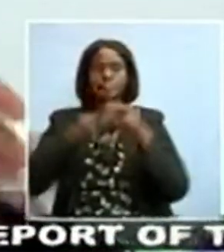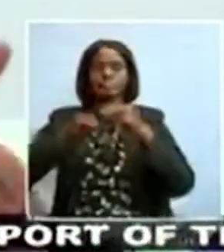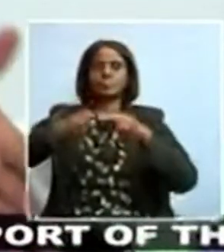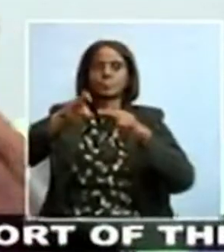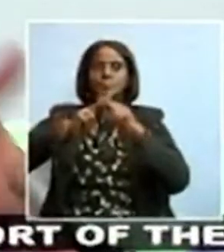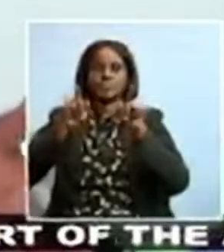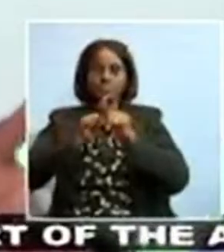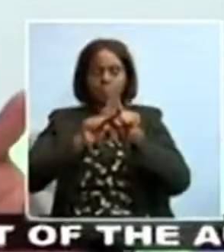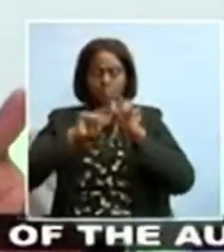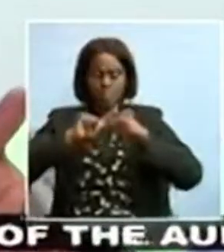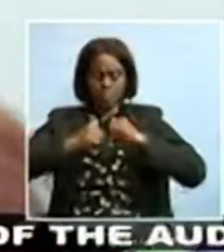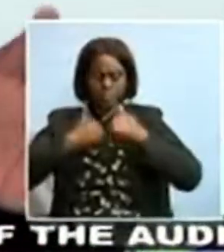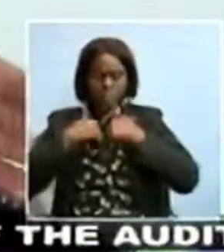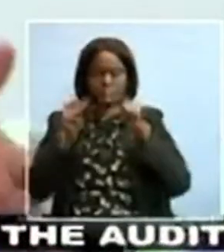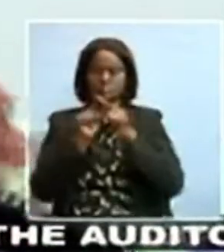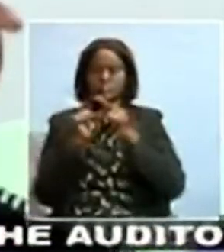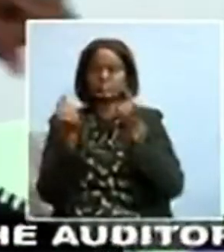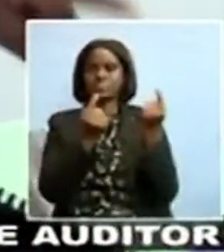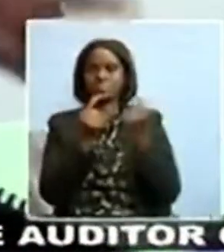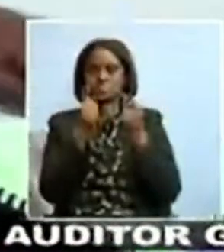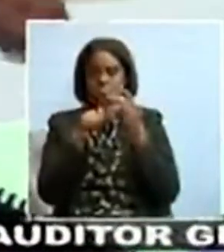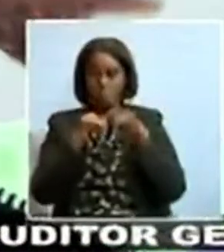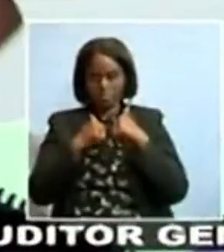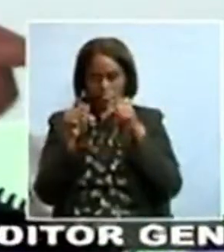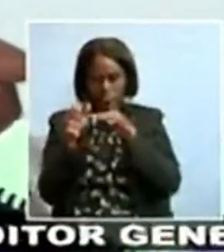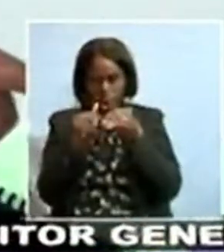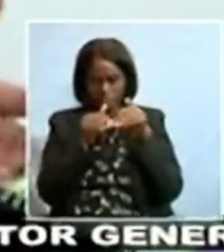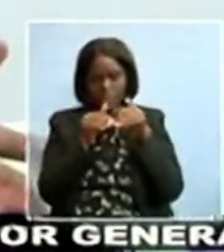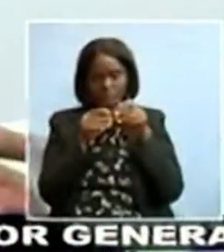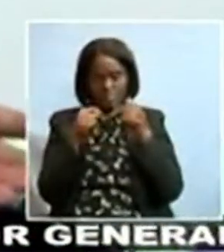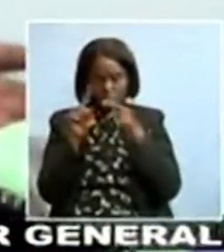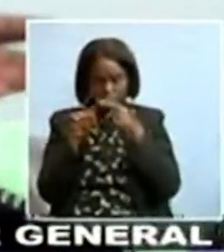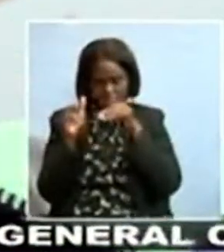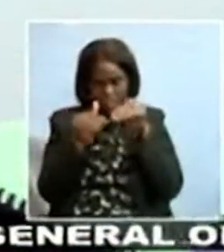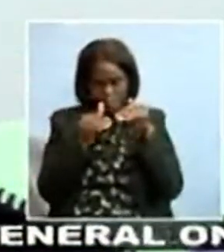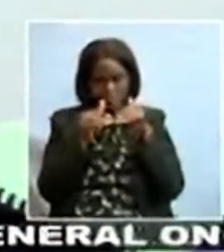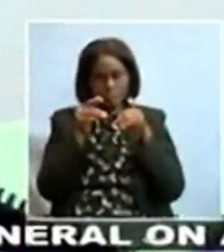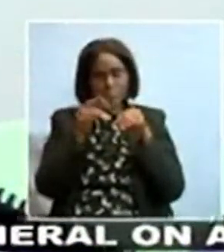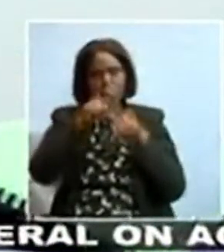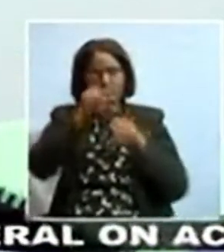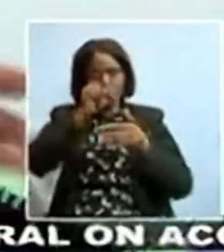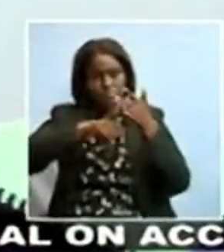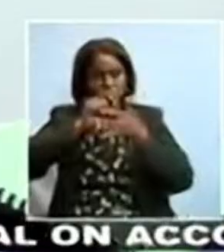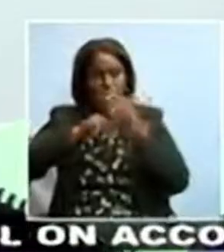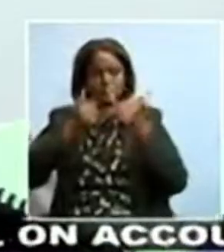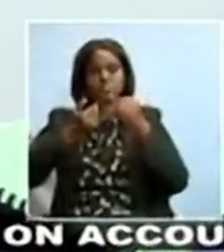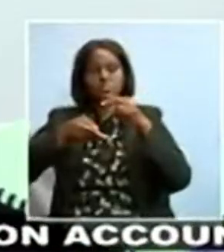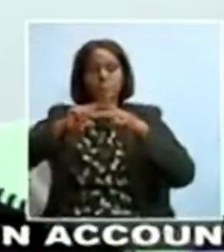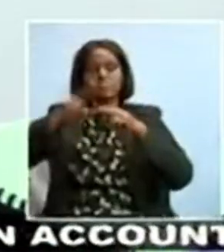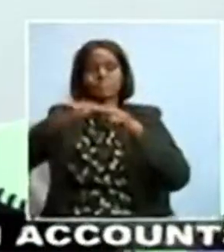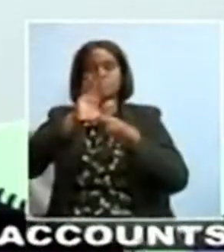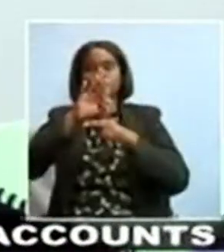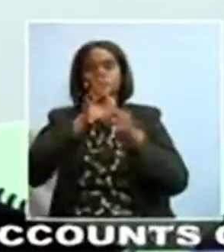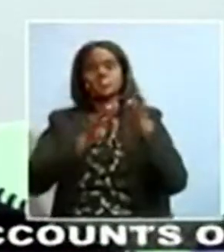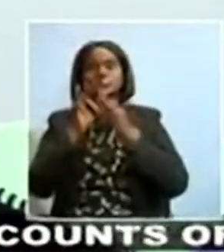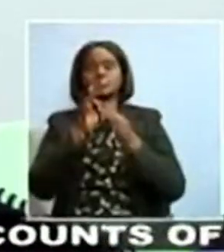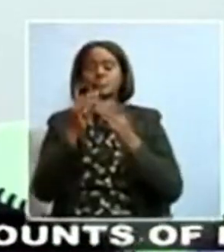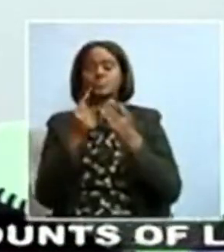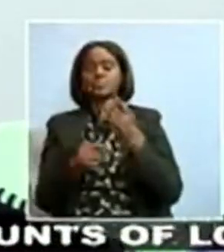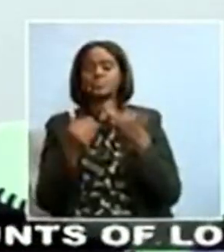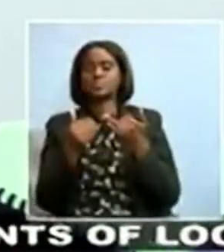We are having the similar situation that we were trying to avoid for the ablution block. The cost has now gone up. What is the justification?